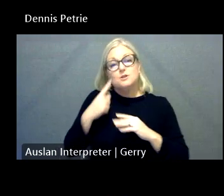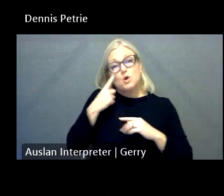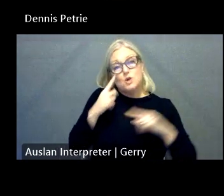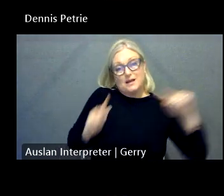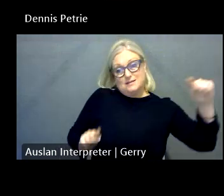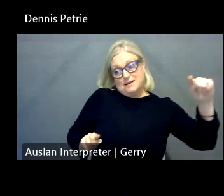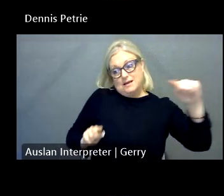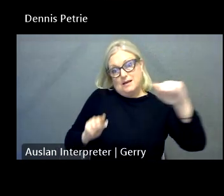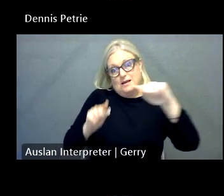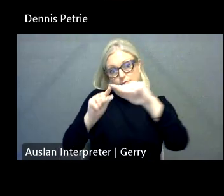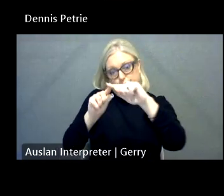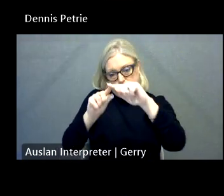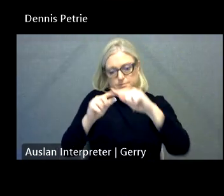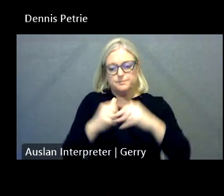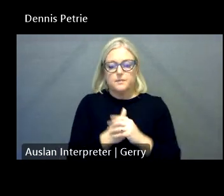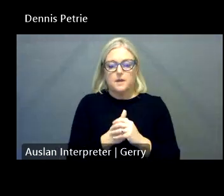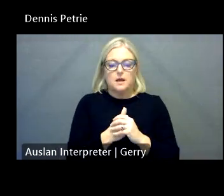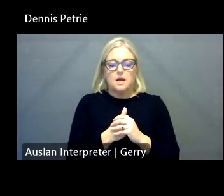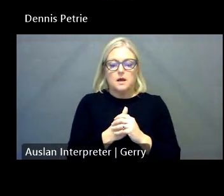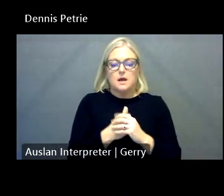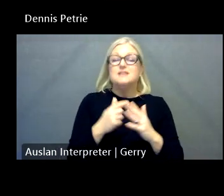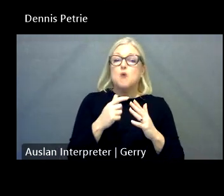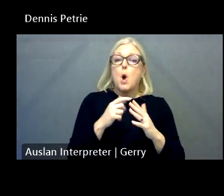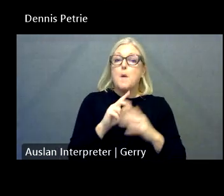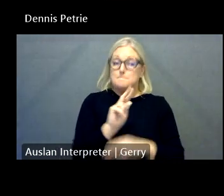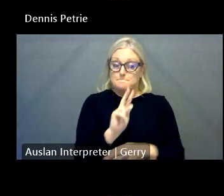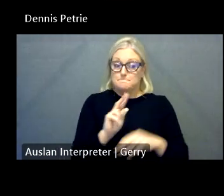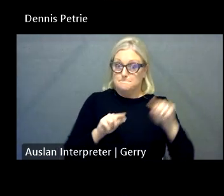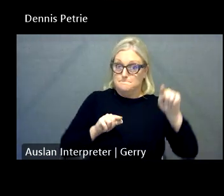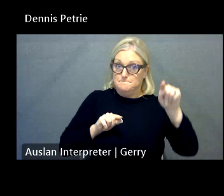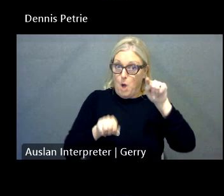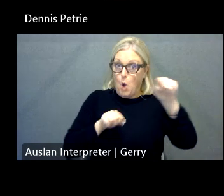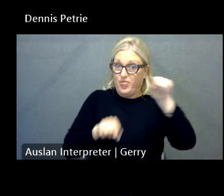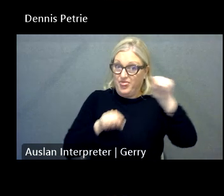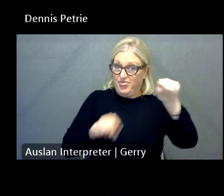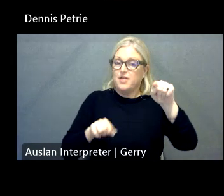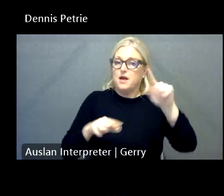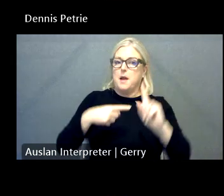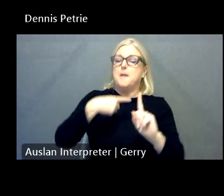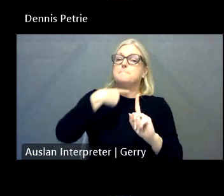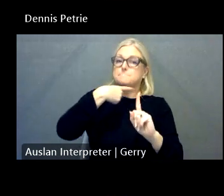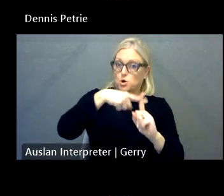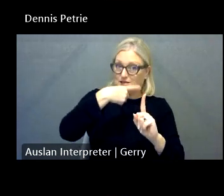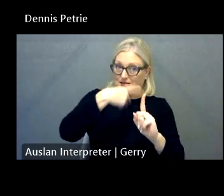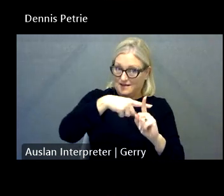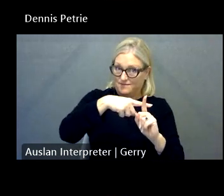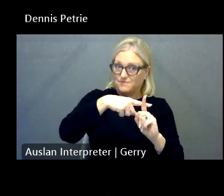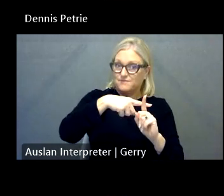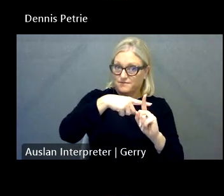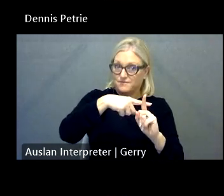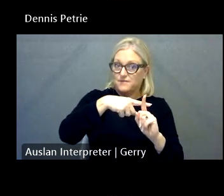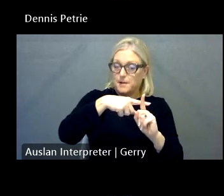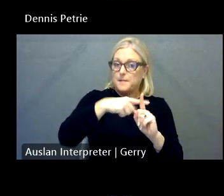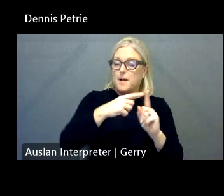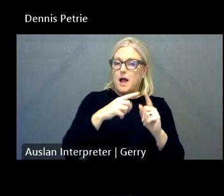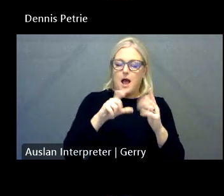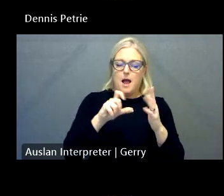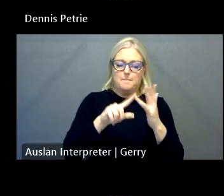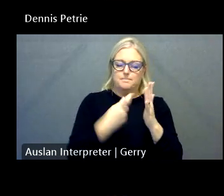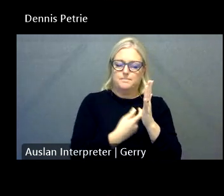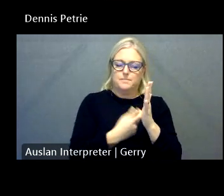the two measure, the disability well-being and the ASCOT, they're positively correlated. But as you can see